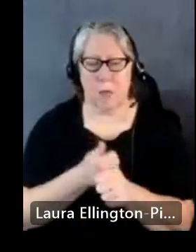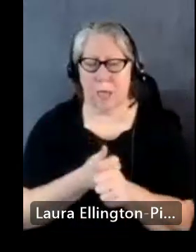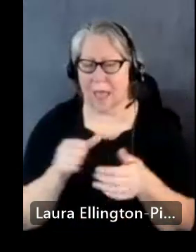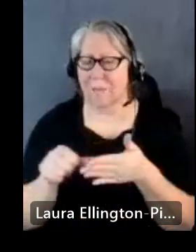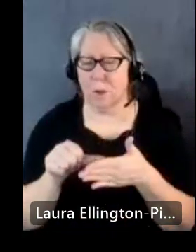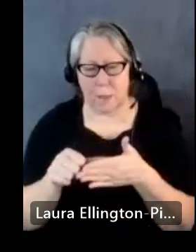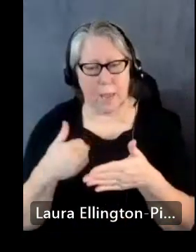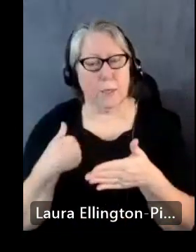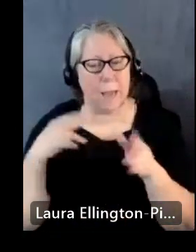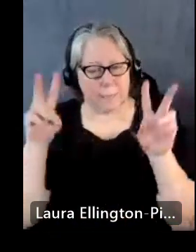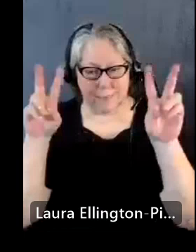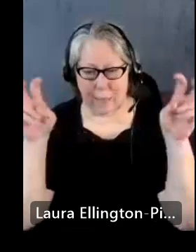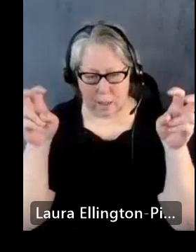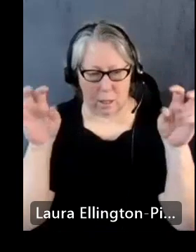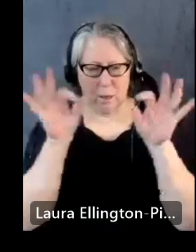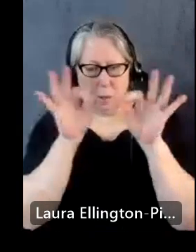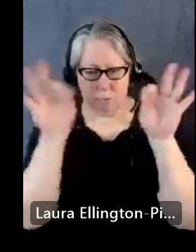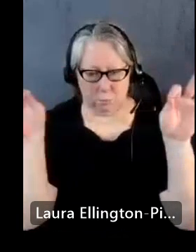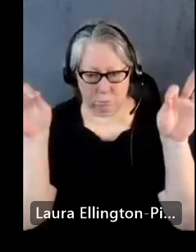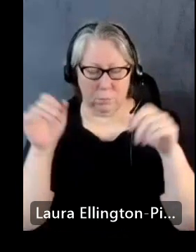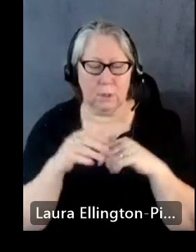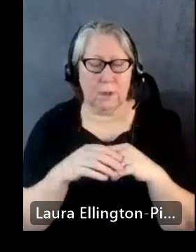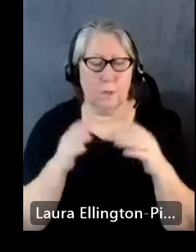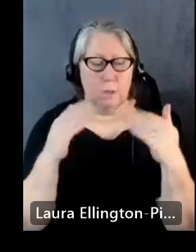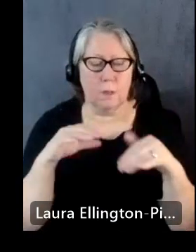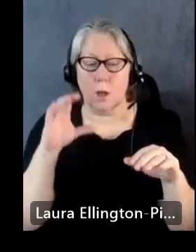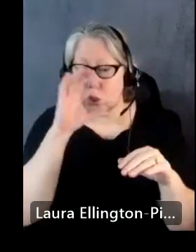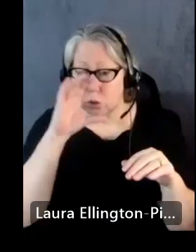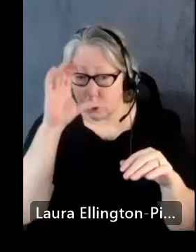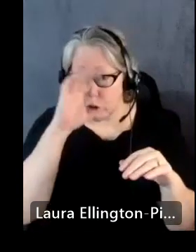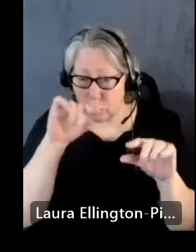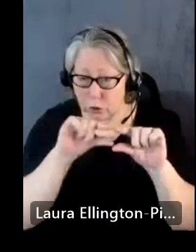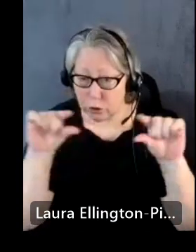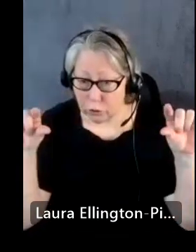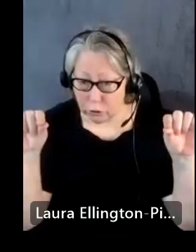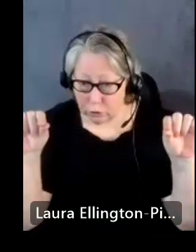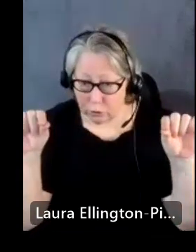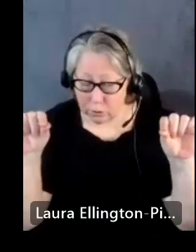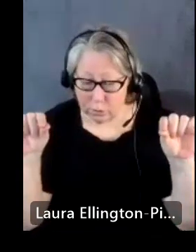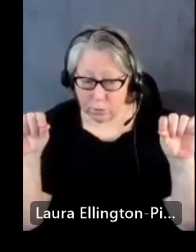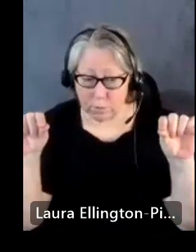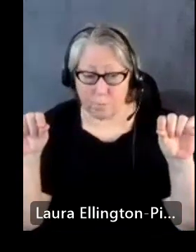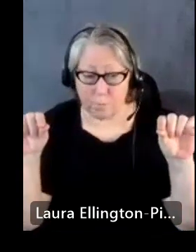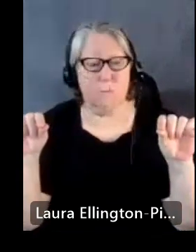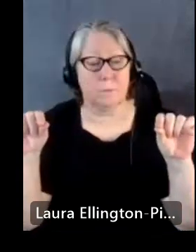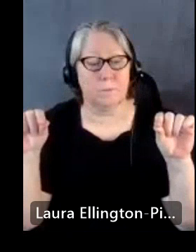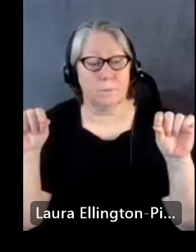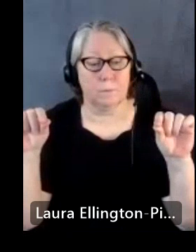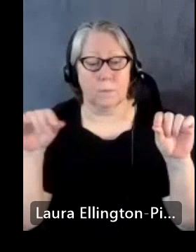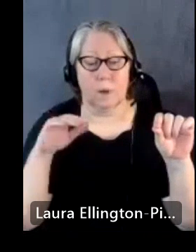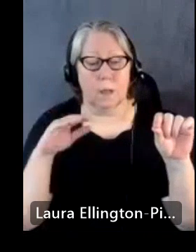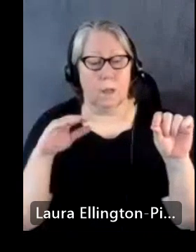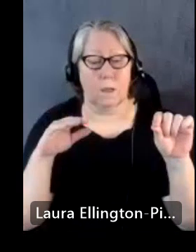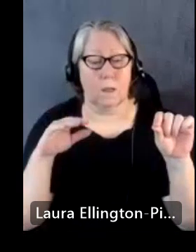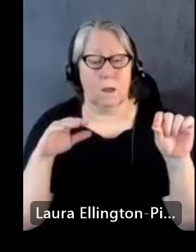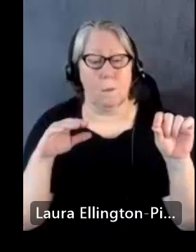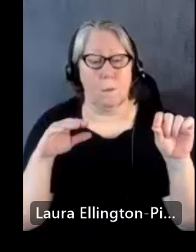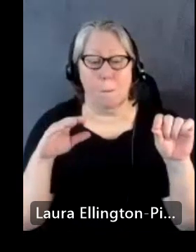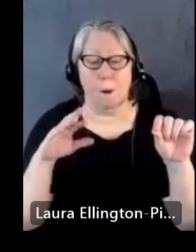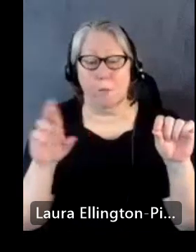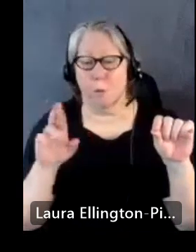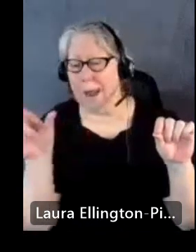measure change request, followed by a search area. You see the box down at the right side there where it says search,